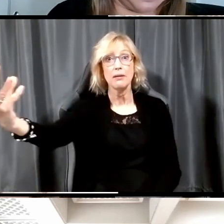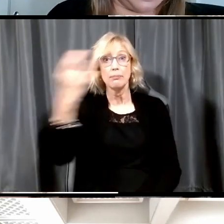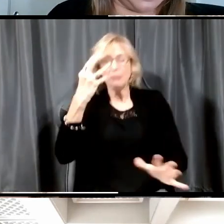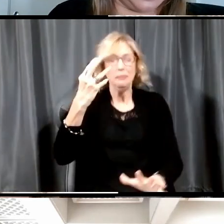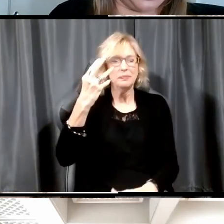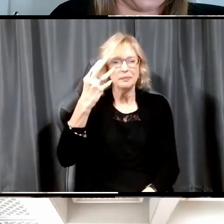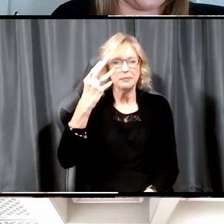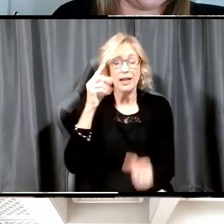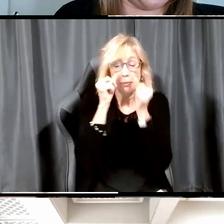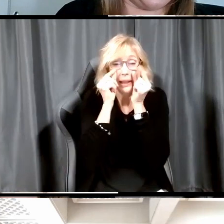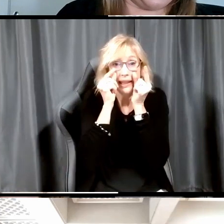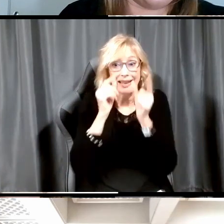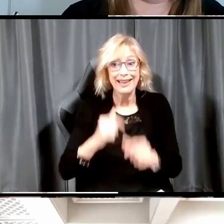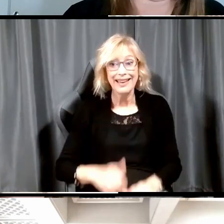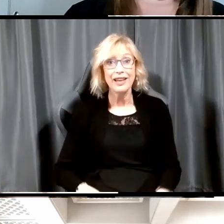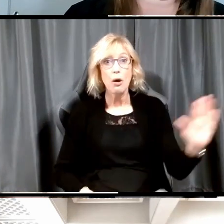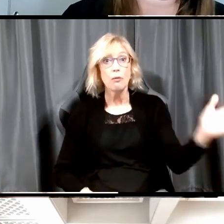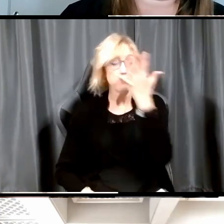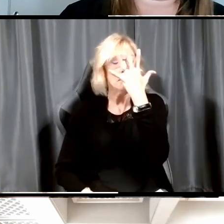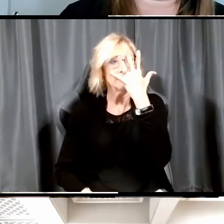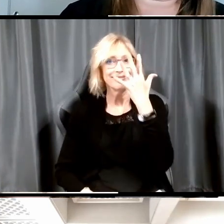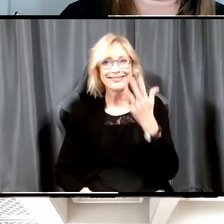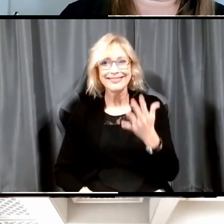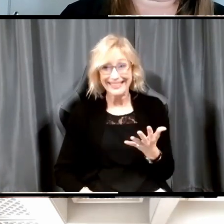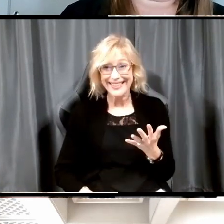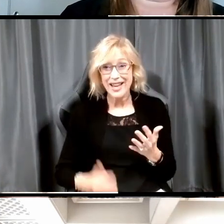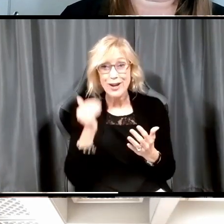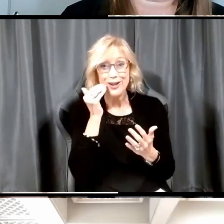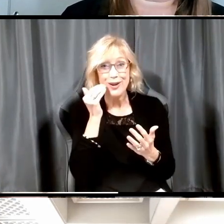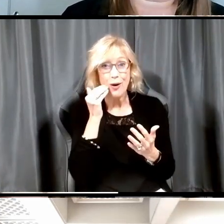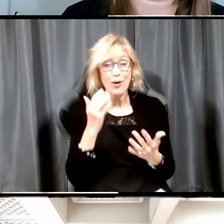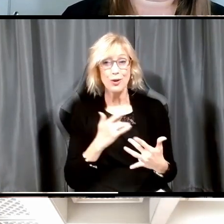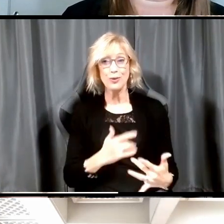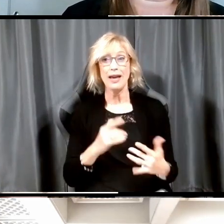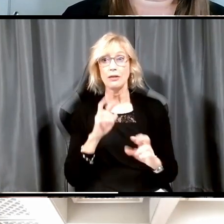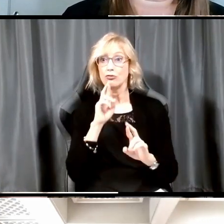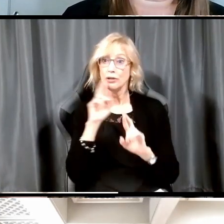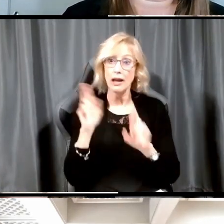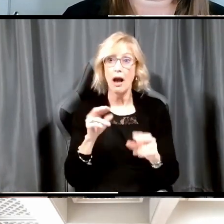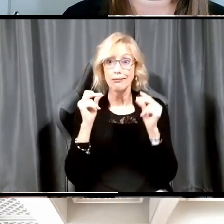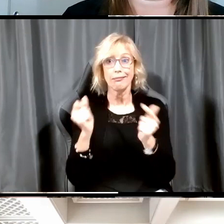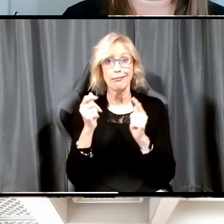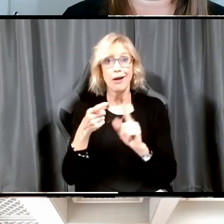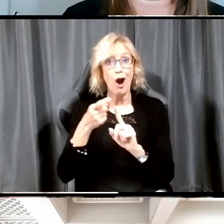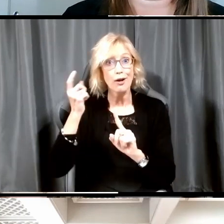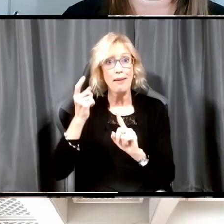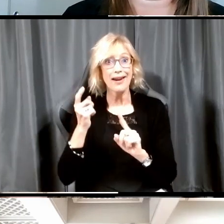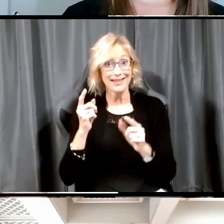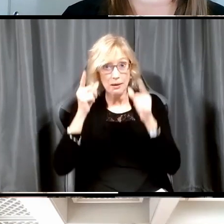blink right away, like if you put your hand right in front of your face, you know, the response is to